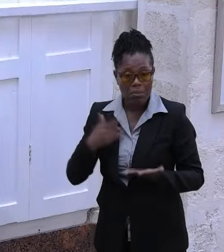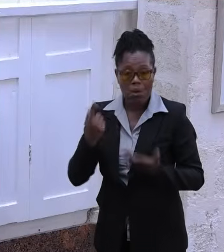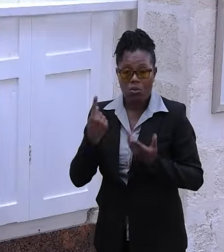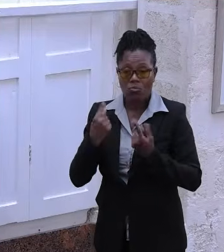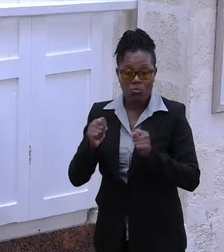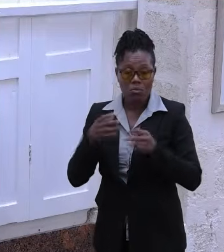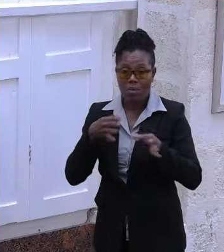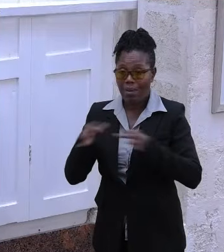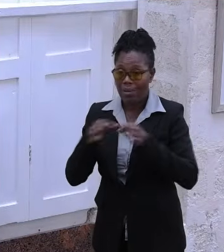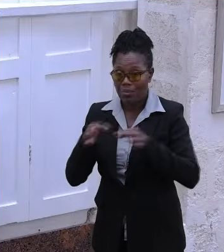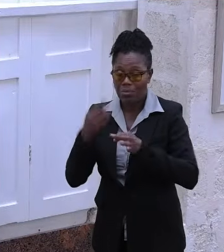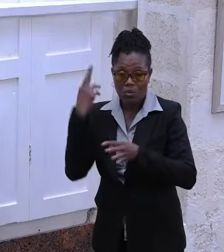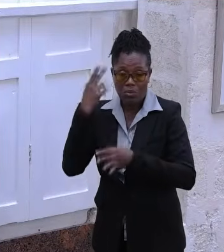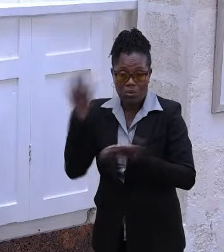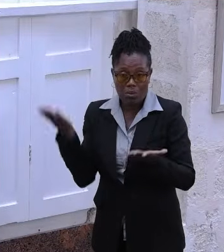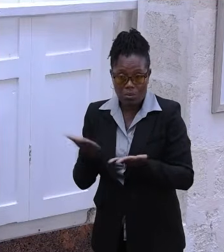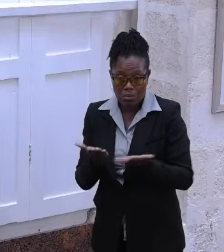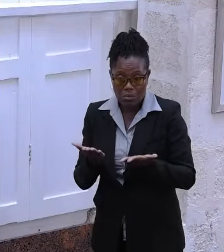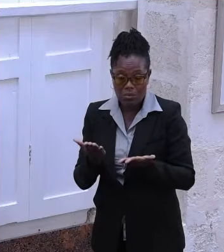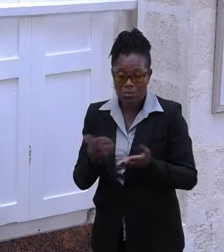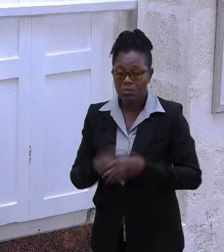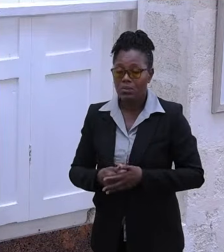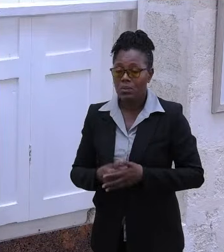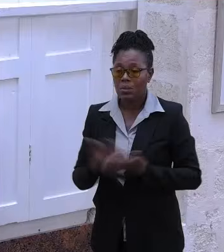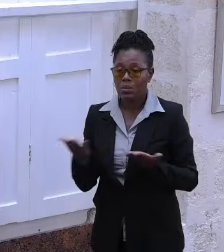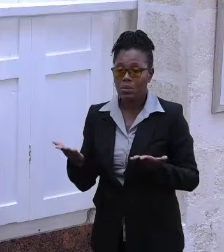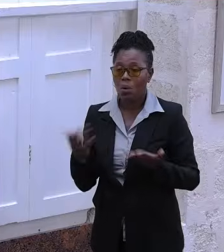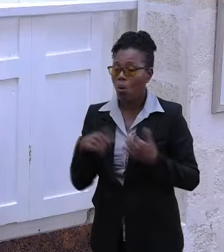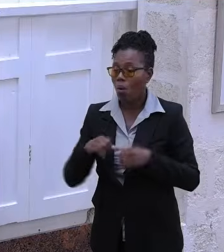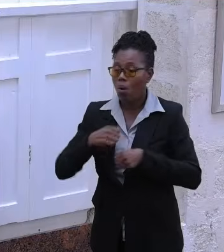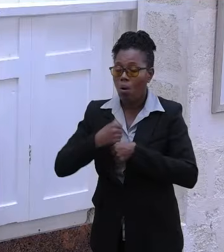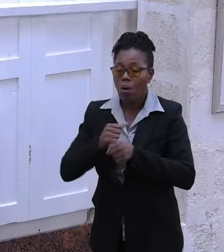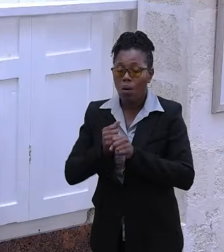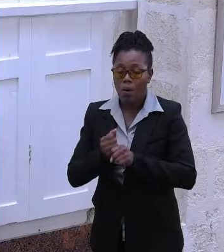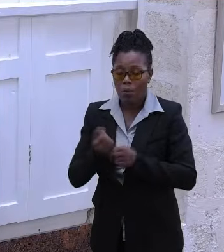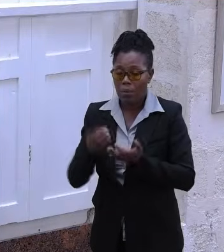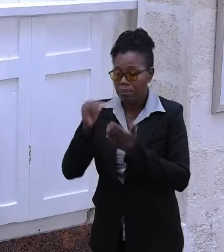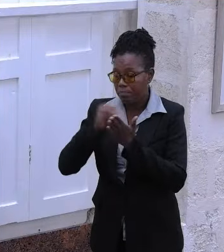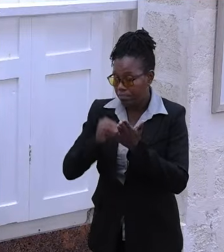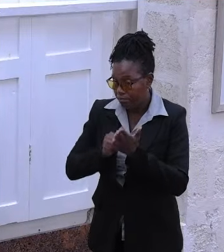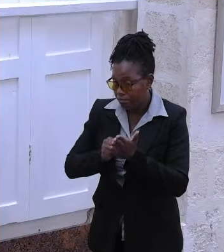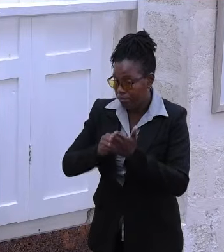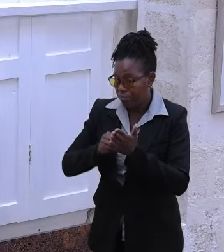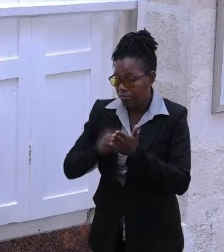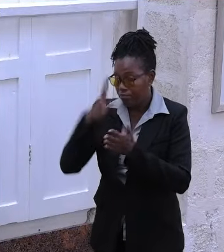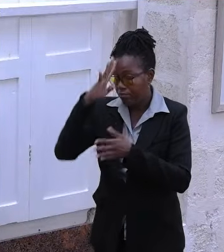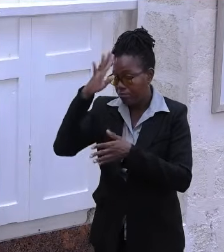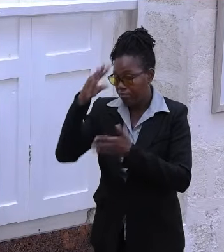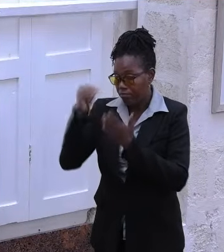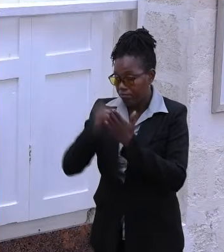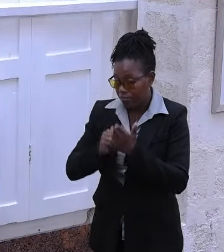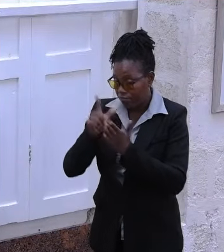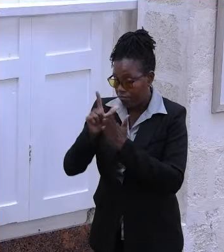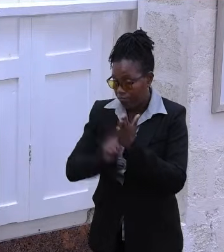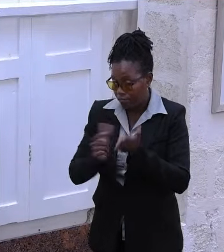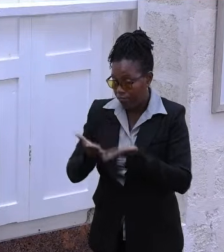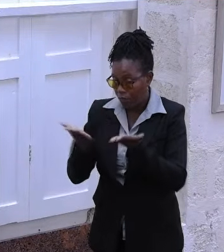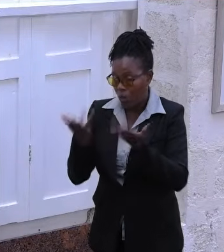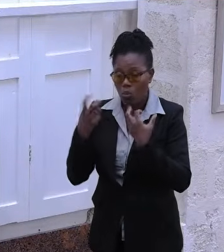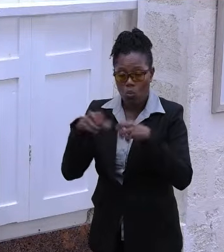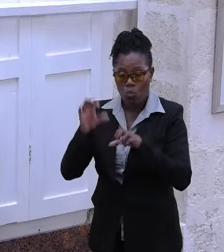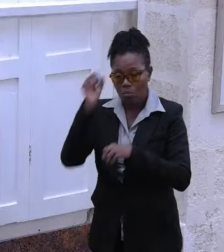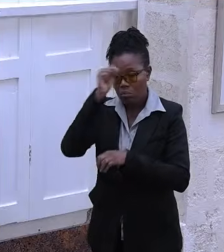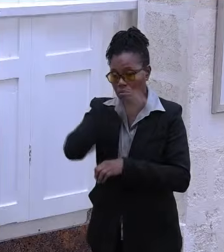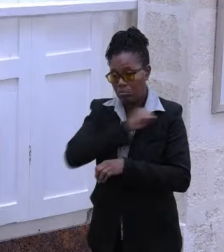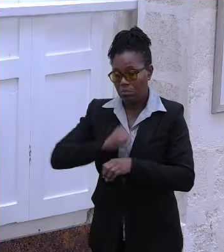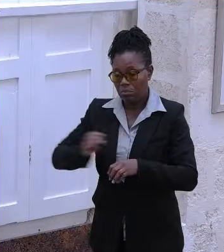why we did what we did in the first place, and how we composed this legislation. So I don't want Senator Walters